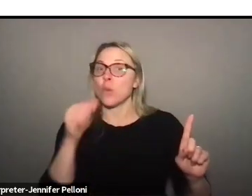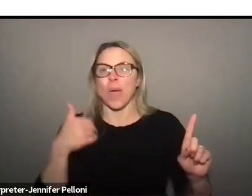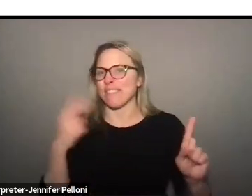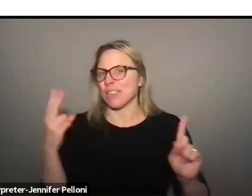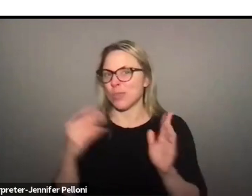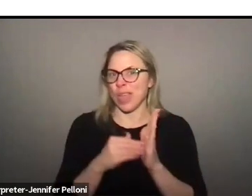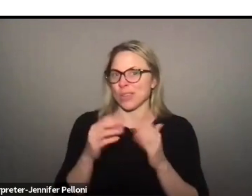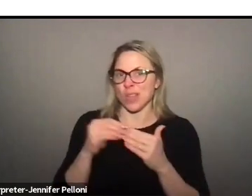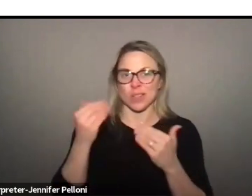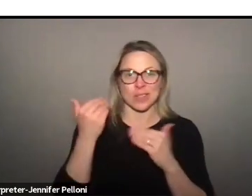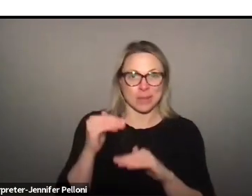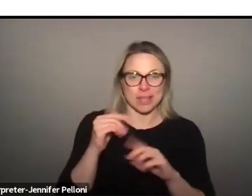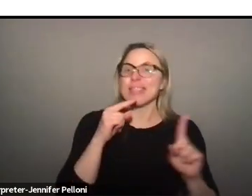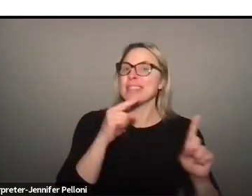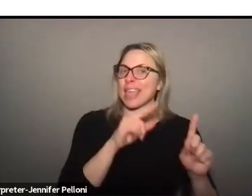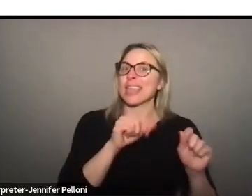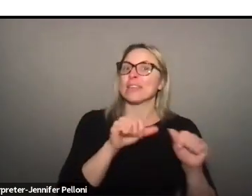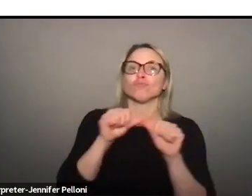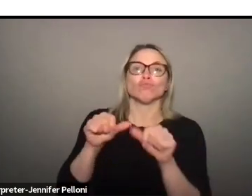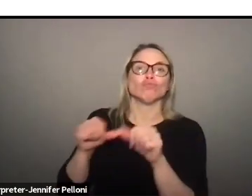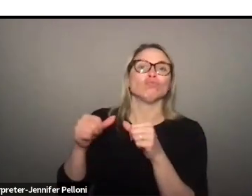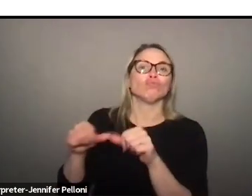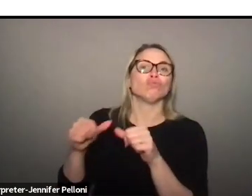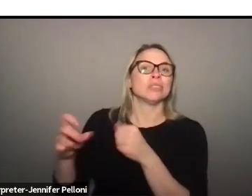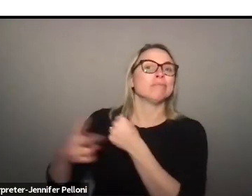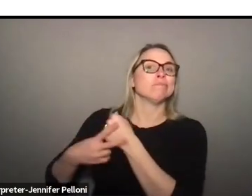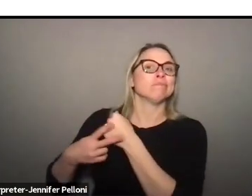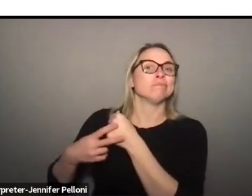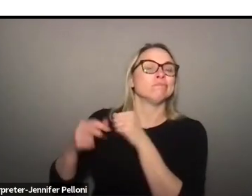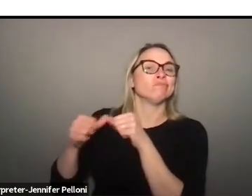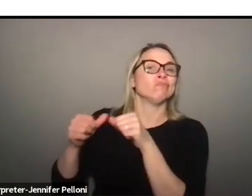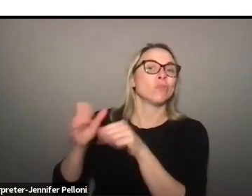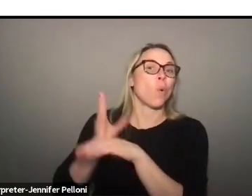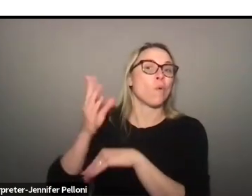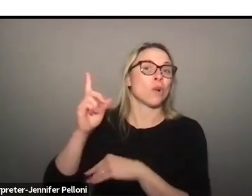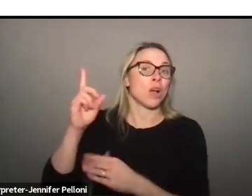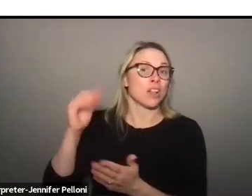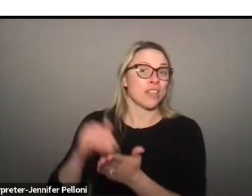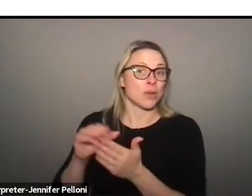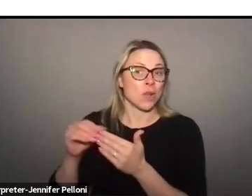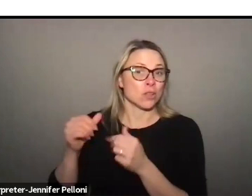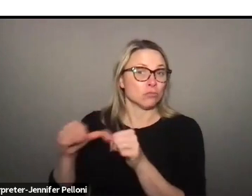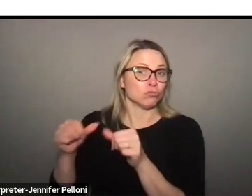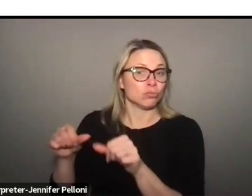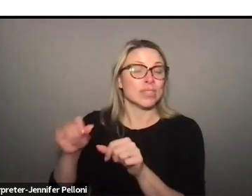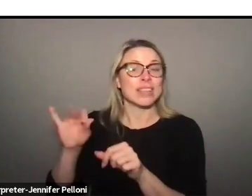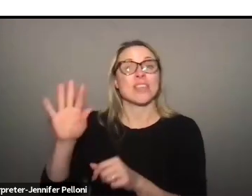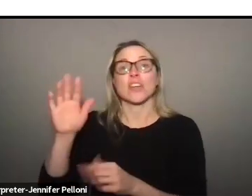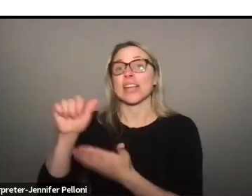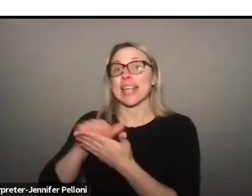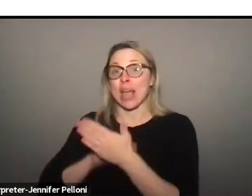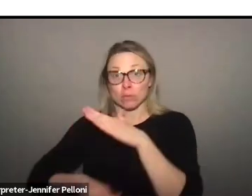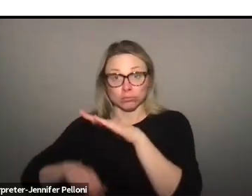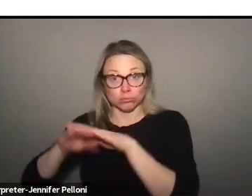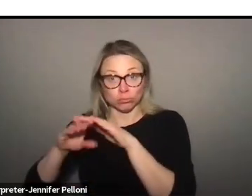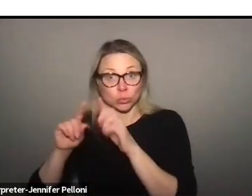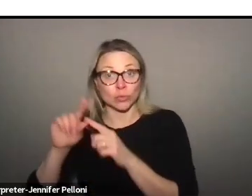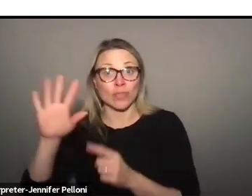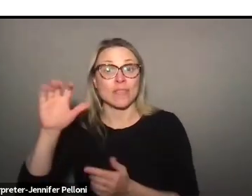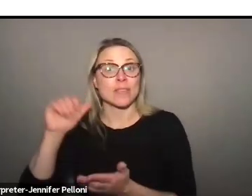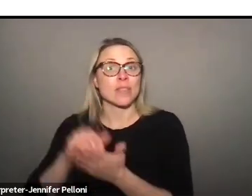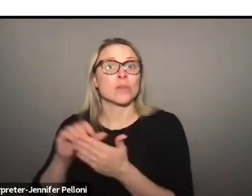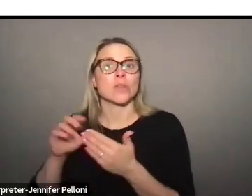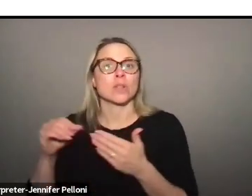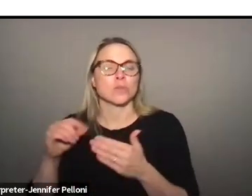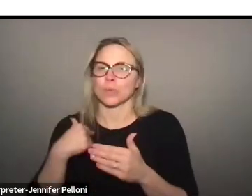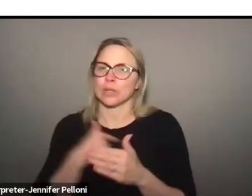$2,000 limit. They're able to continue to save and invest beyond $100,000. If their account should reach $500,000, we